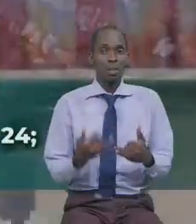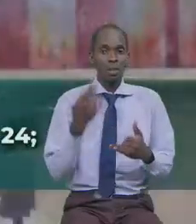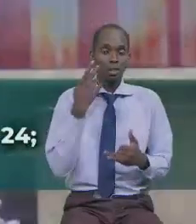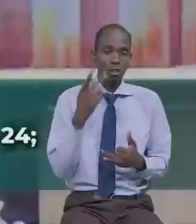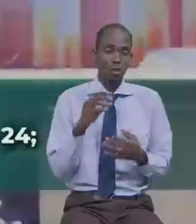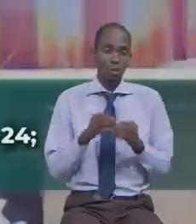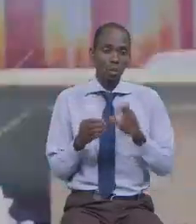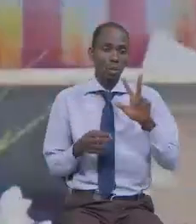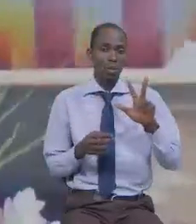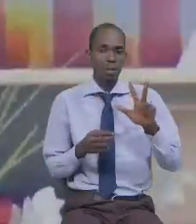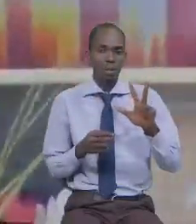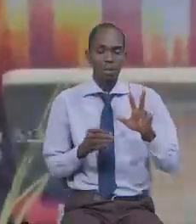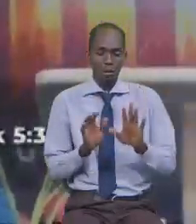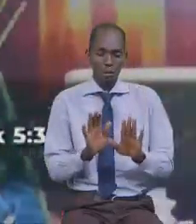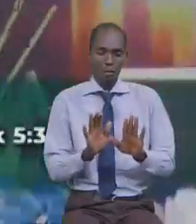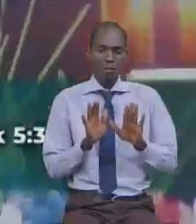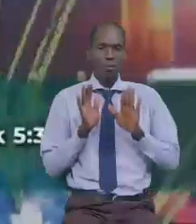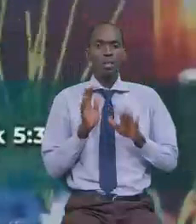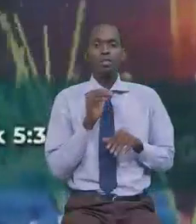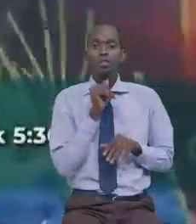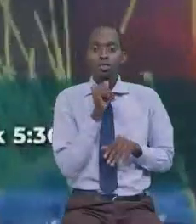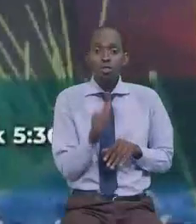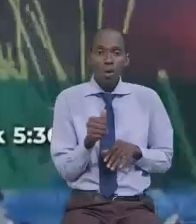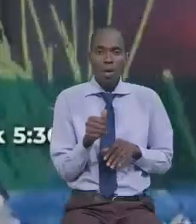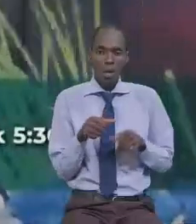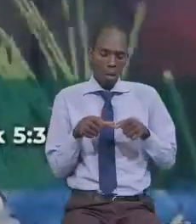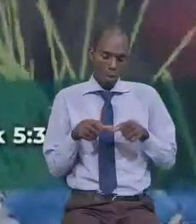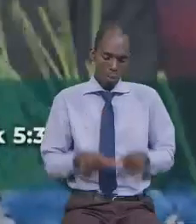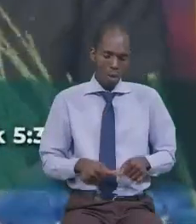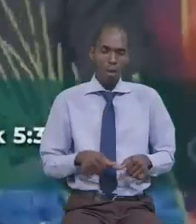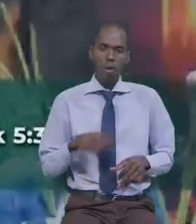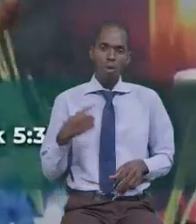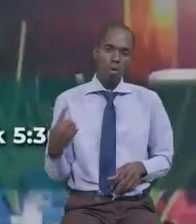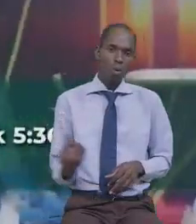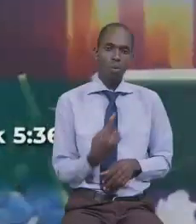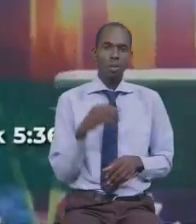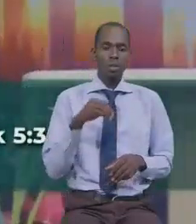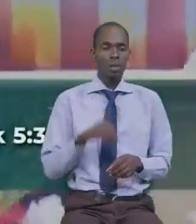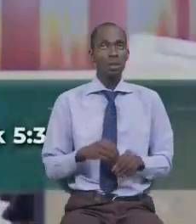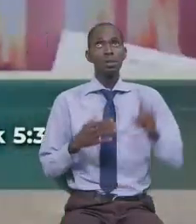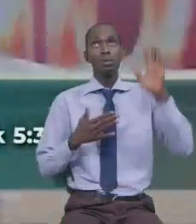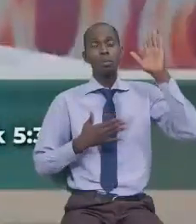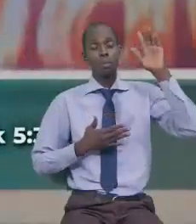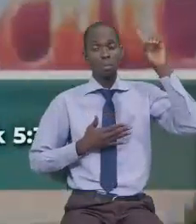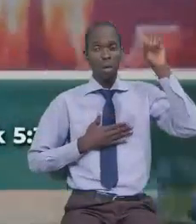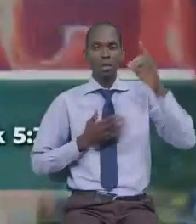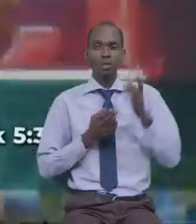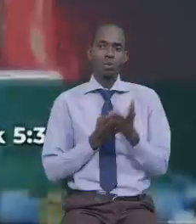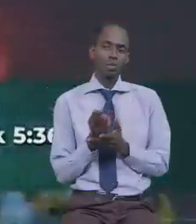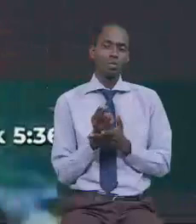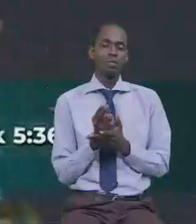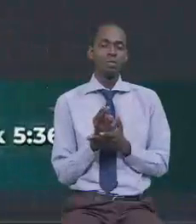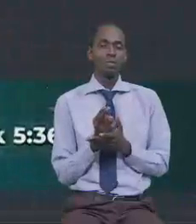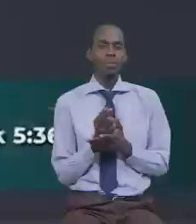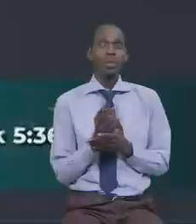not, abide always in my truth. Fear not. It calls you not to fear.